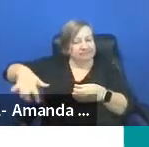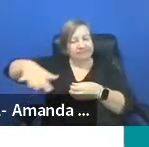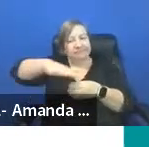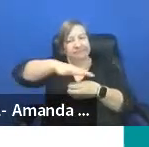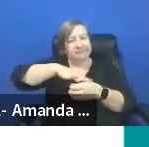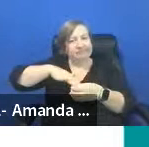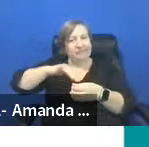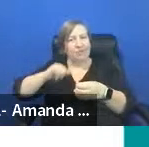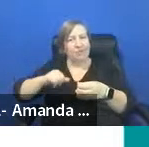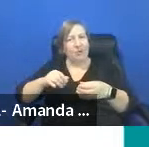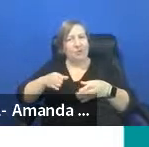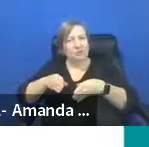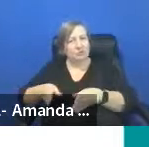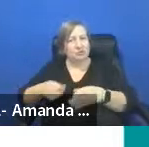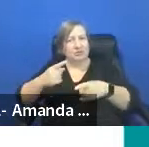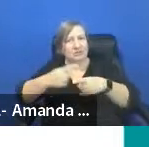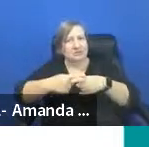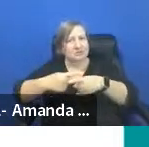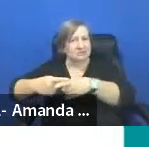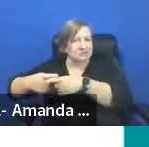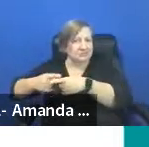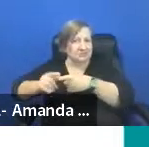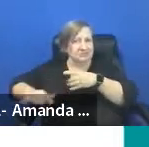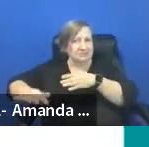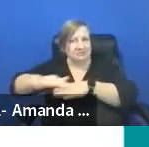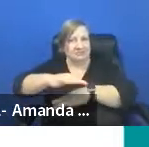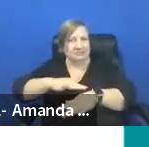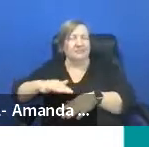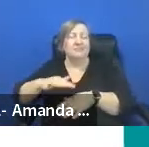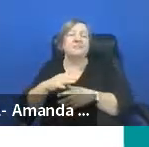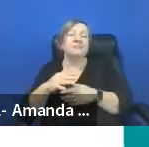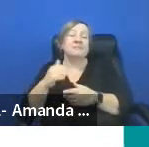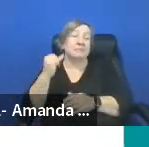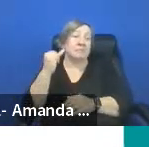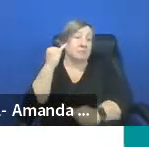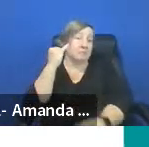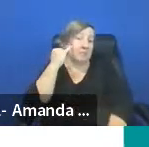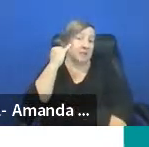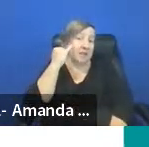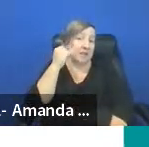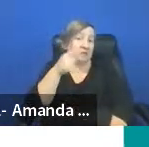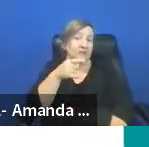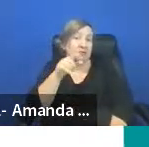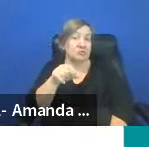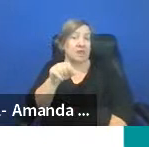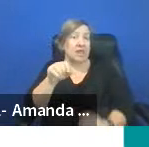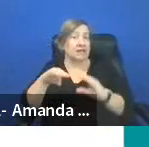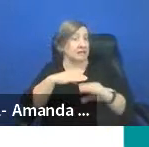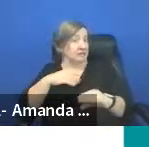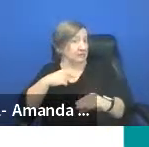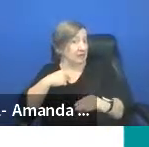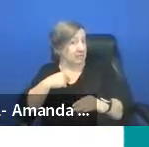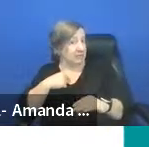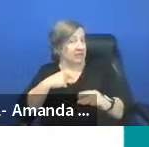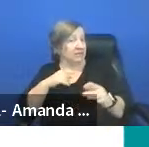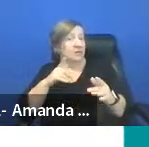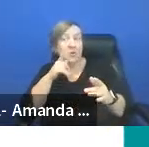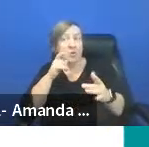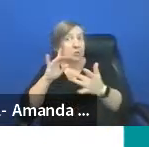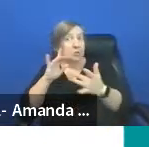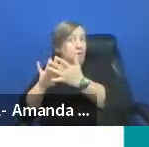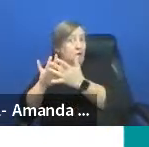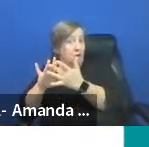local streets in that area. So if you can drop me an email of a contact